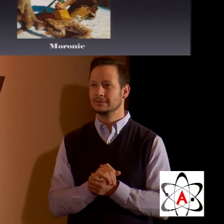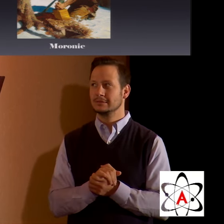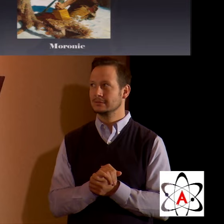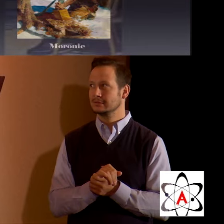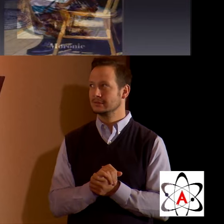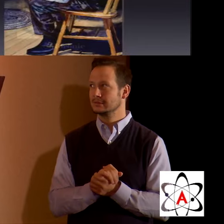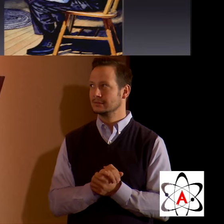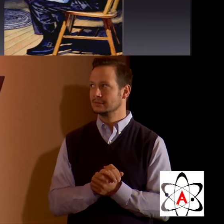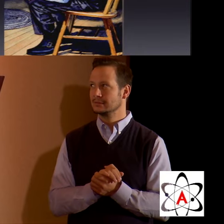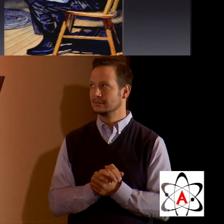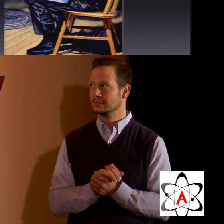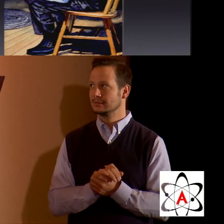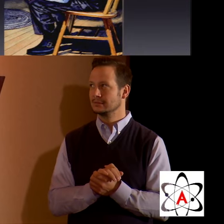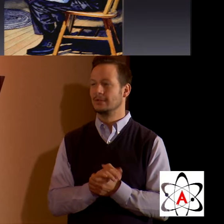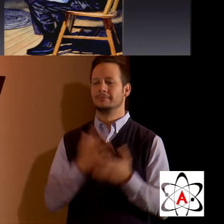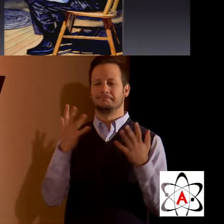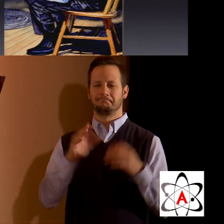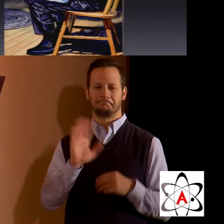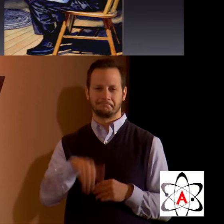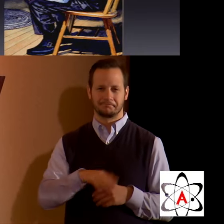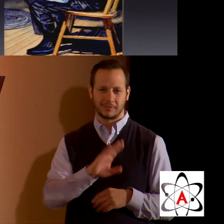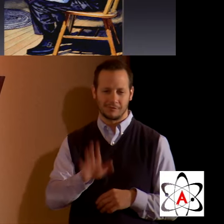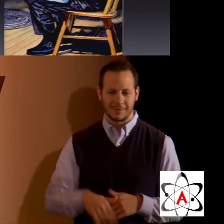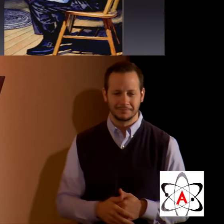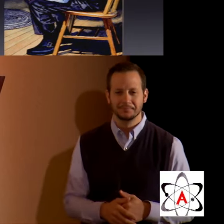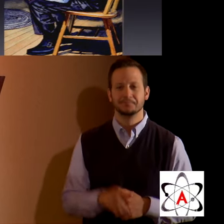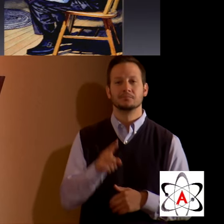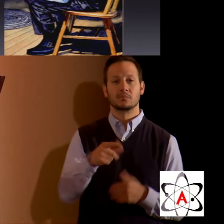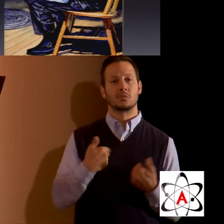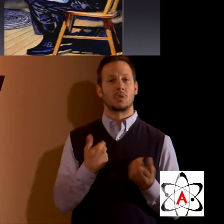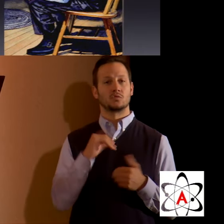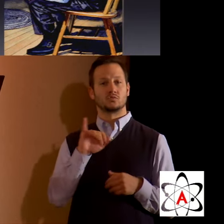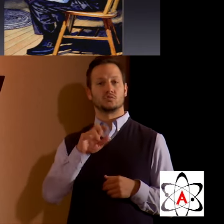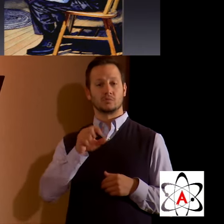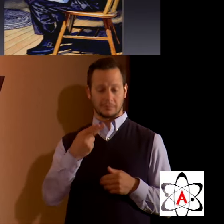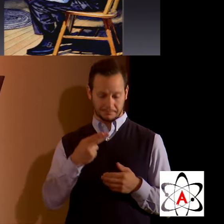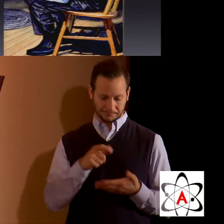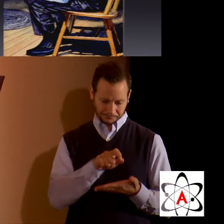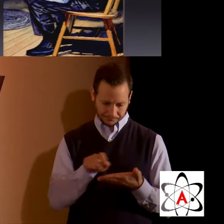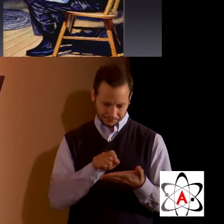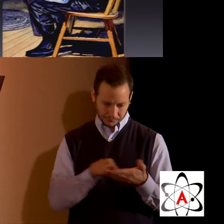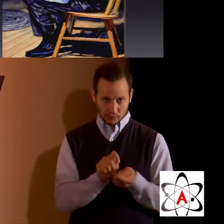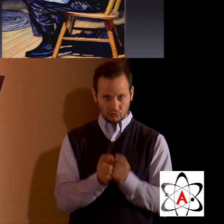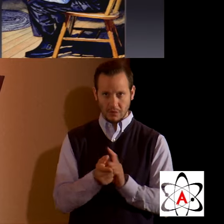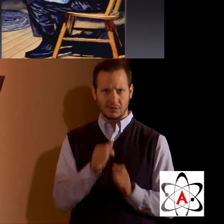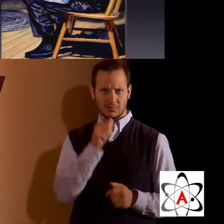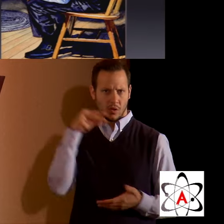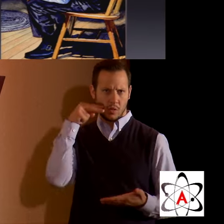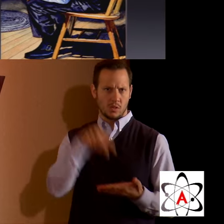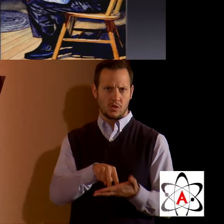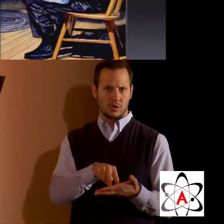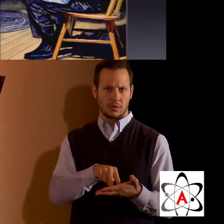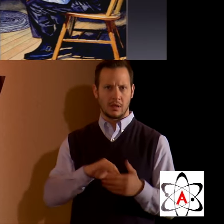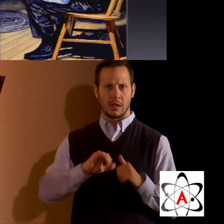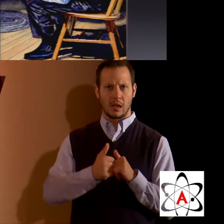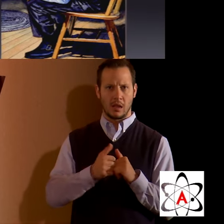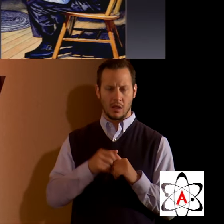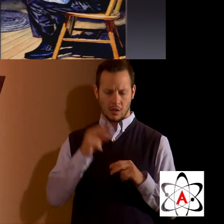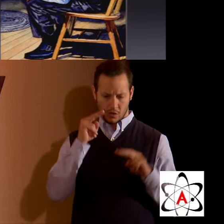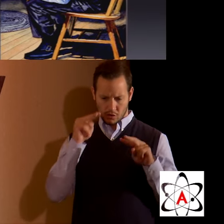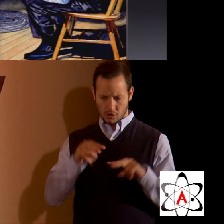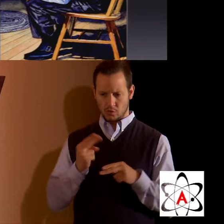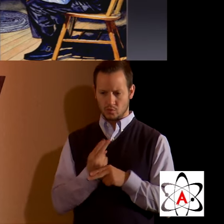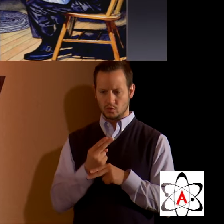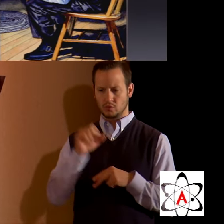Well, never mind. Young Joseph translated the golden plates without actually looking at them by focusing on a set